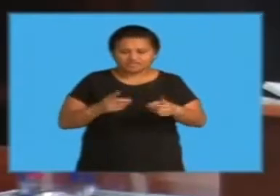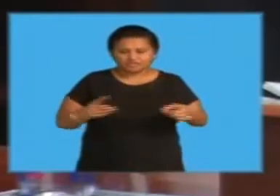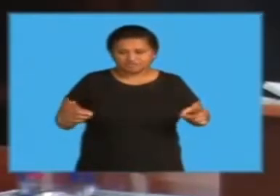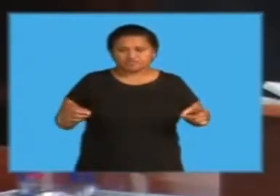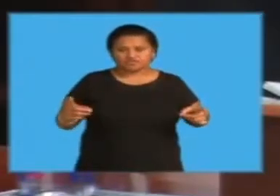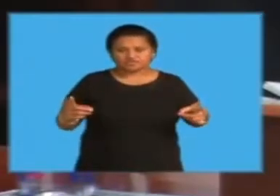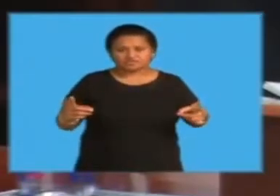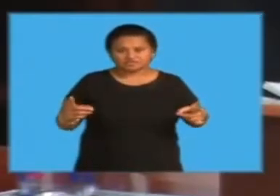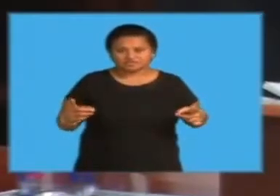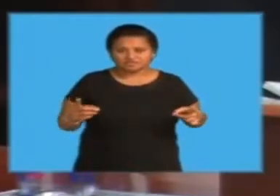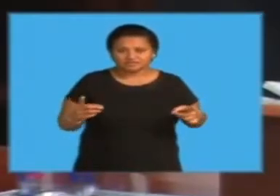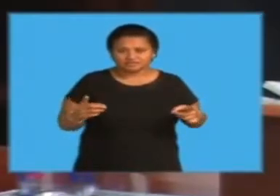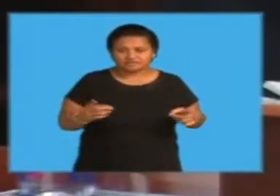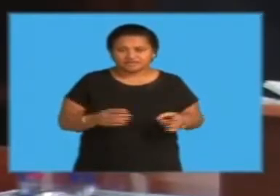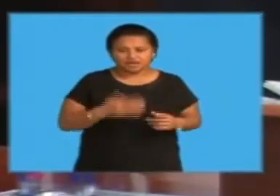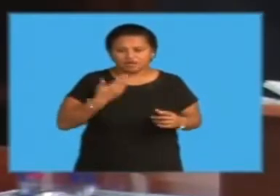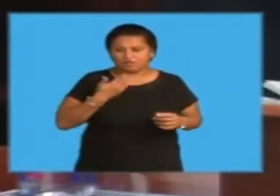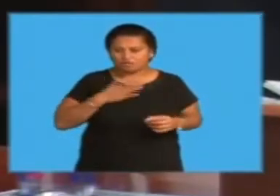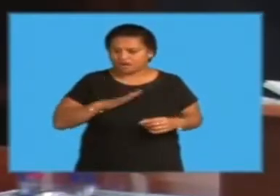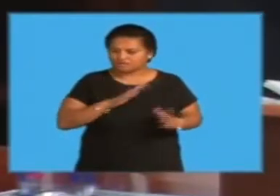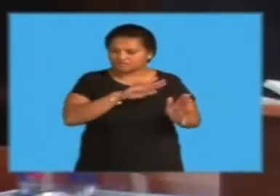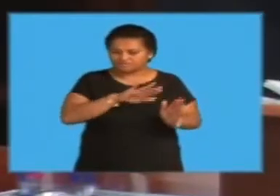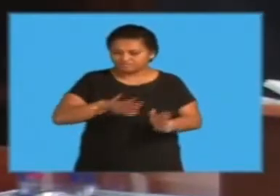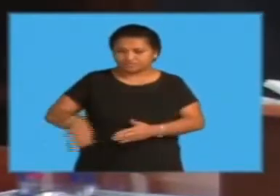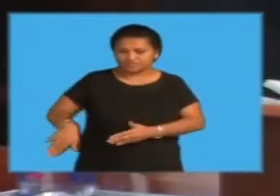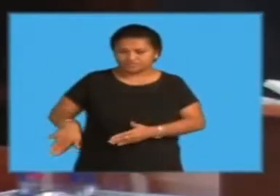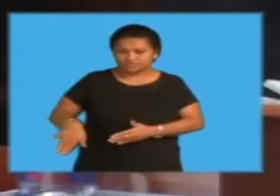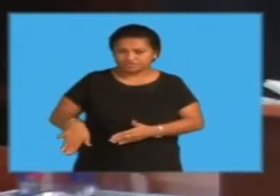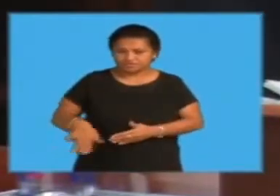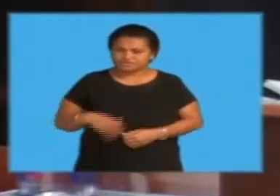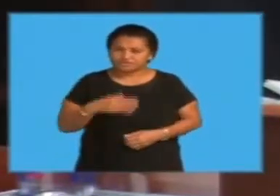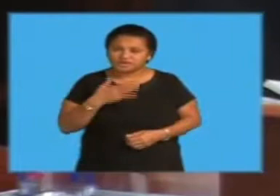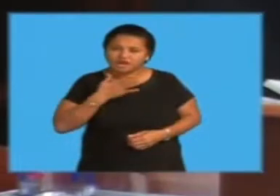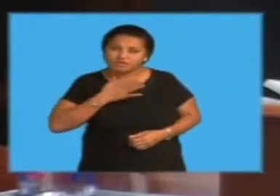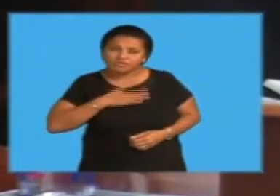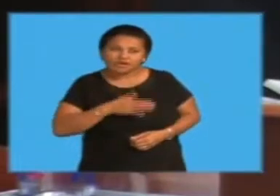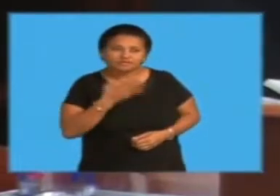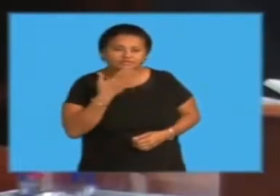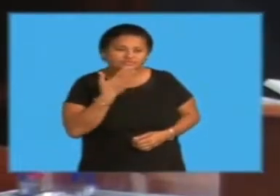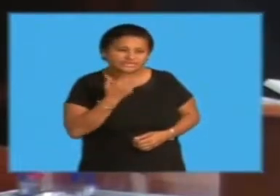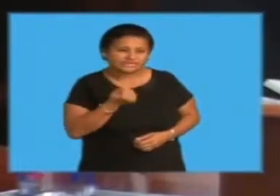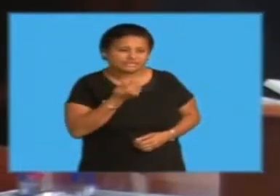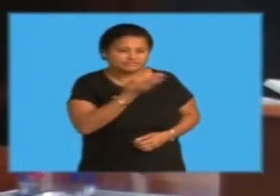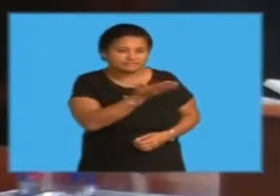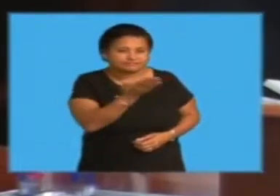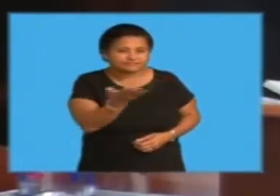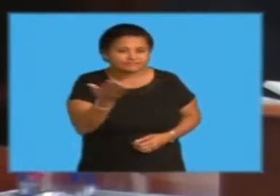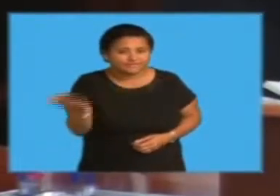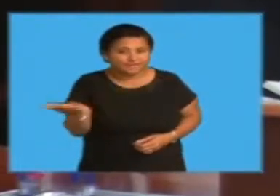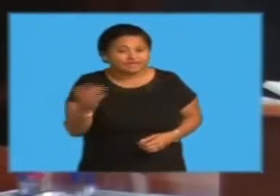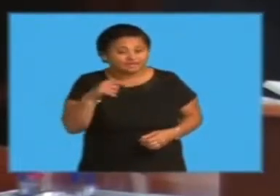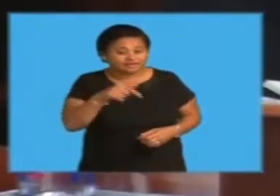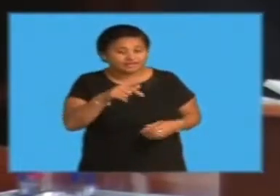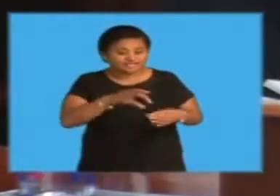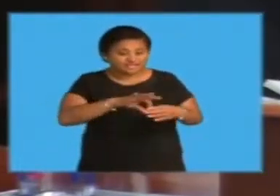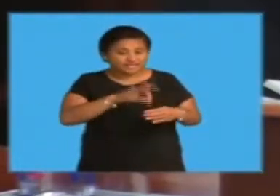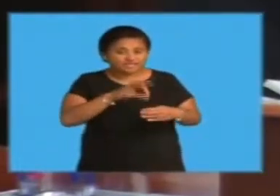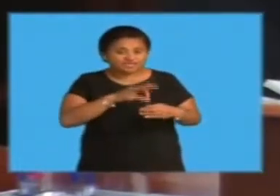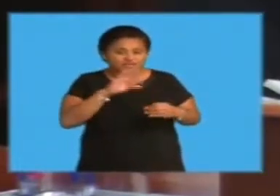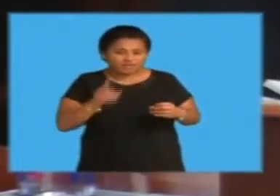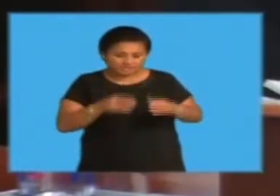lies. This I urge you most earnestly. This election must be contested over policies, over the